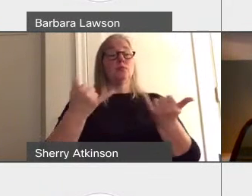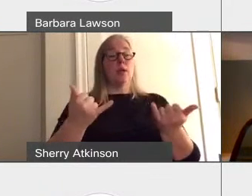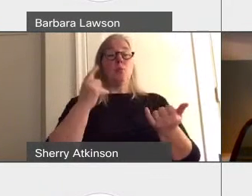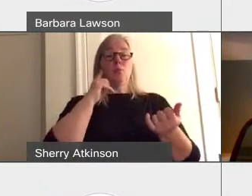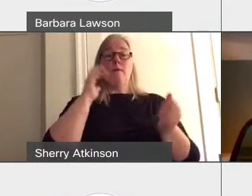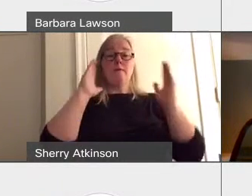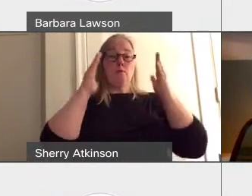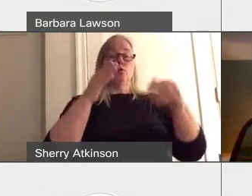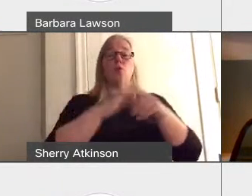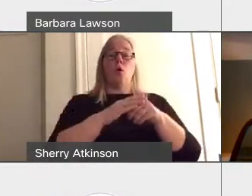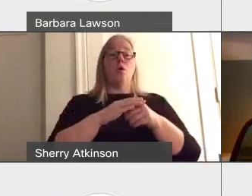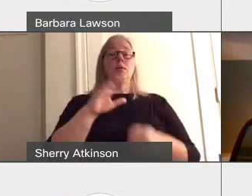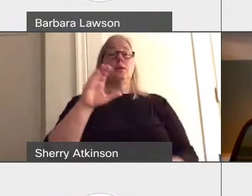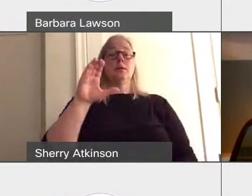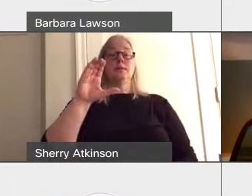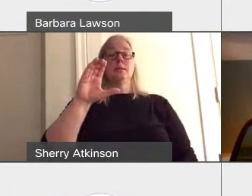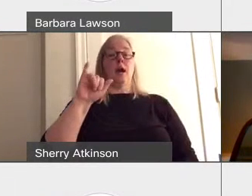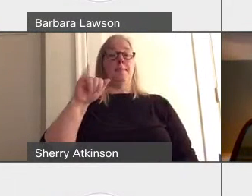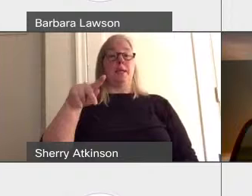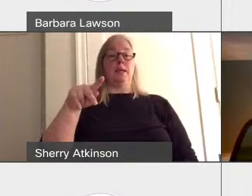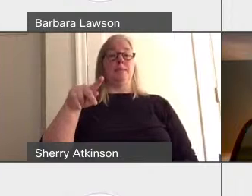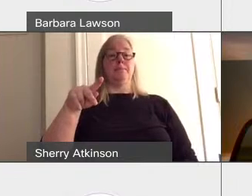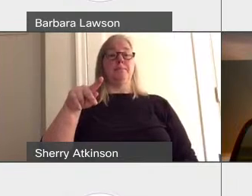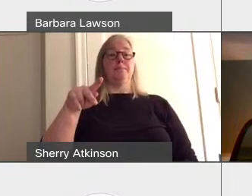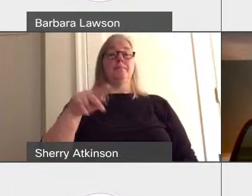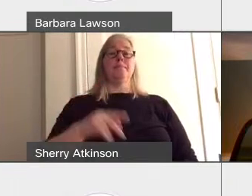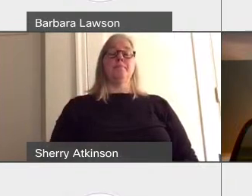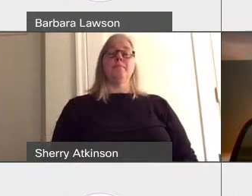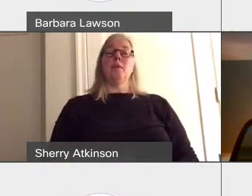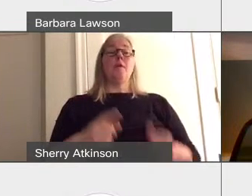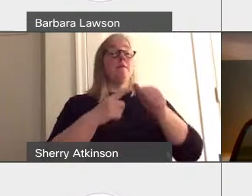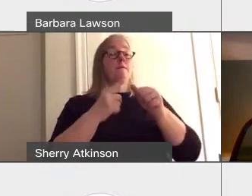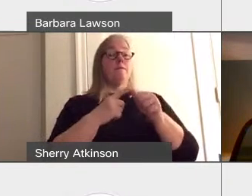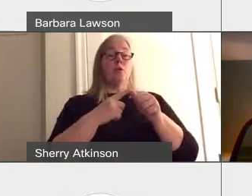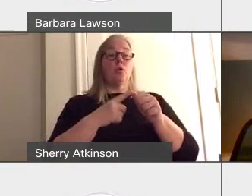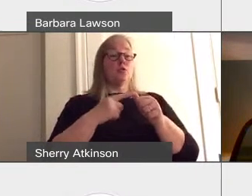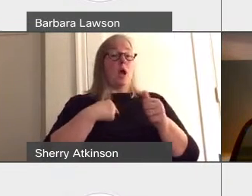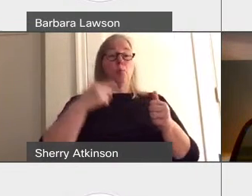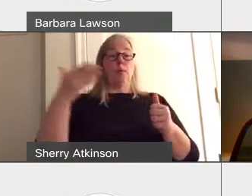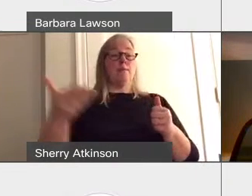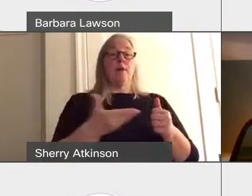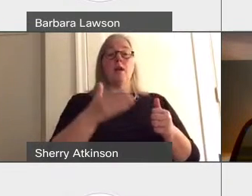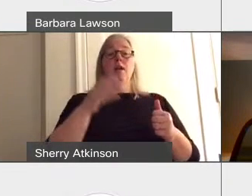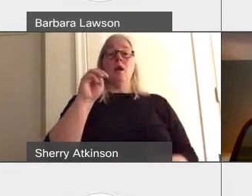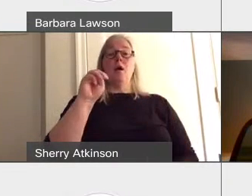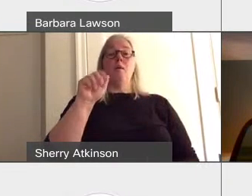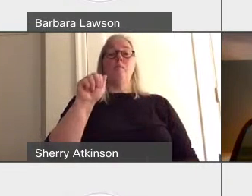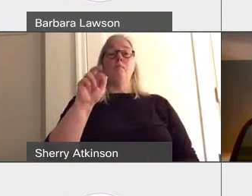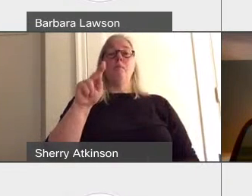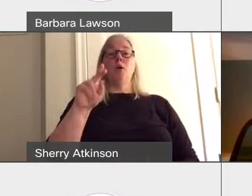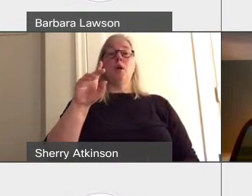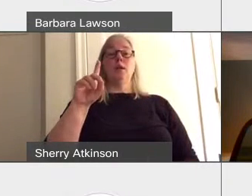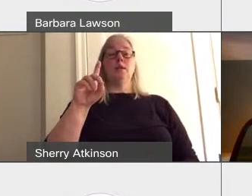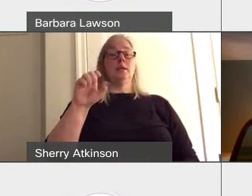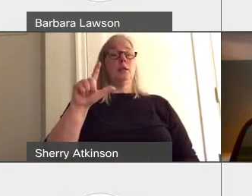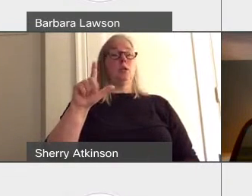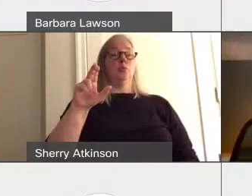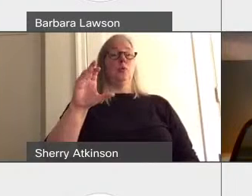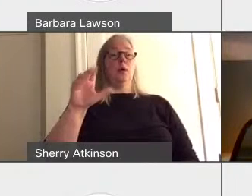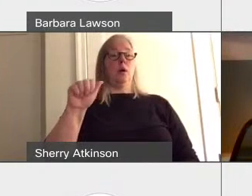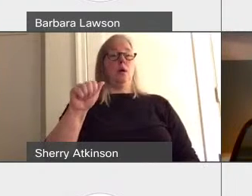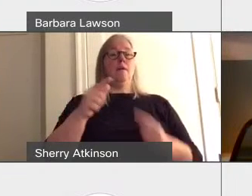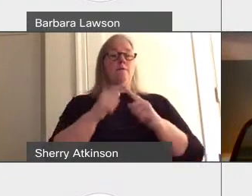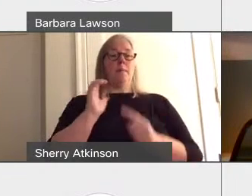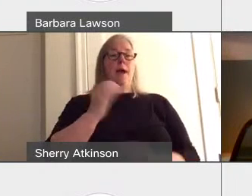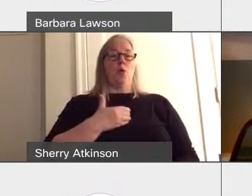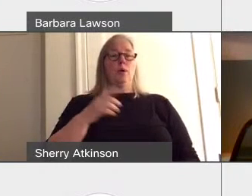on CIP. And first I will invite Mark DeLuca from our DPW, and